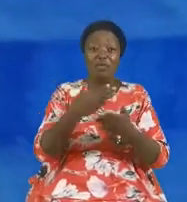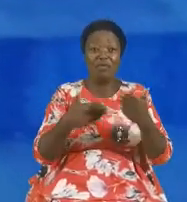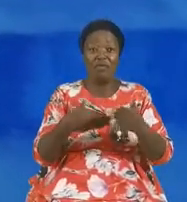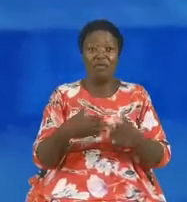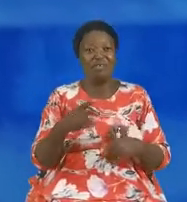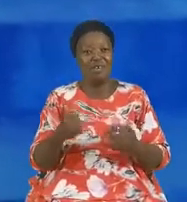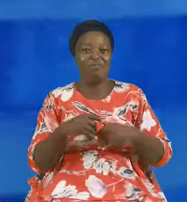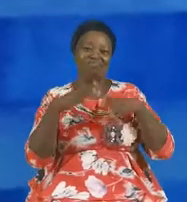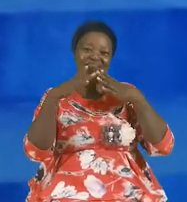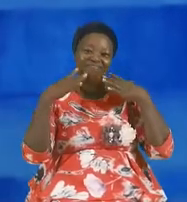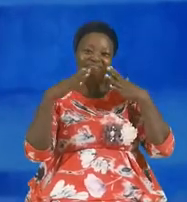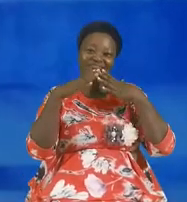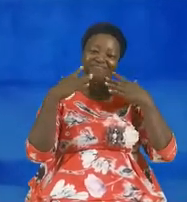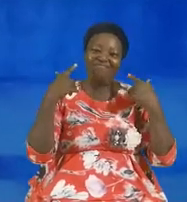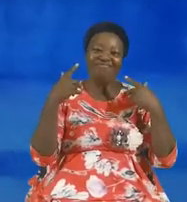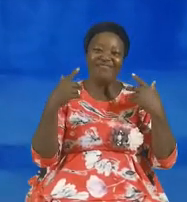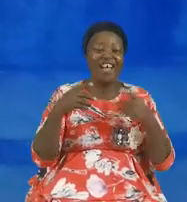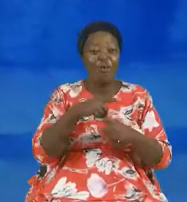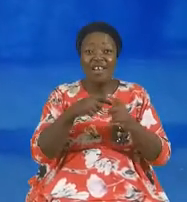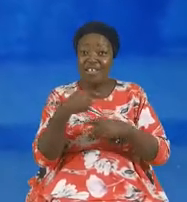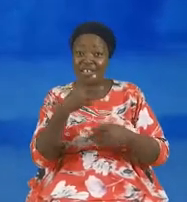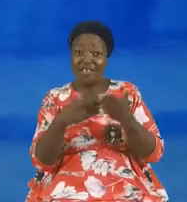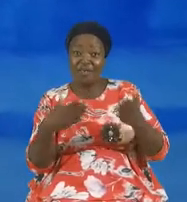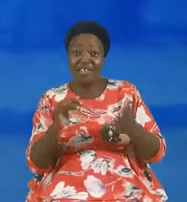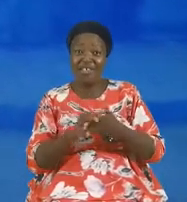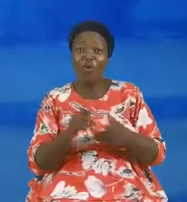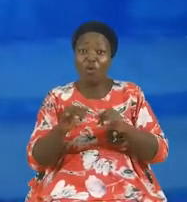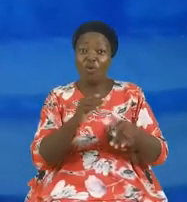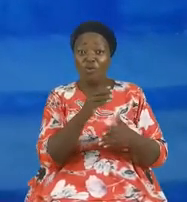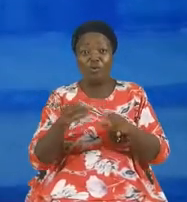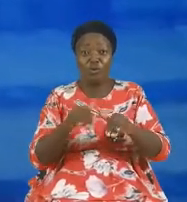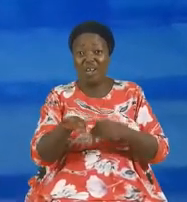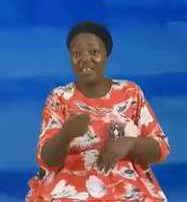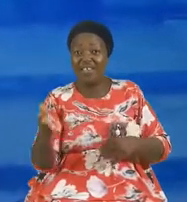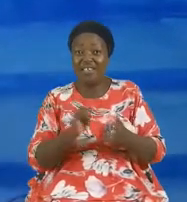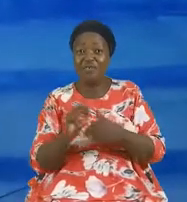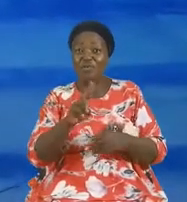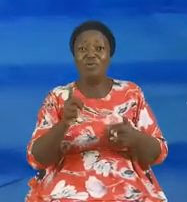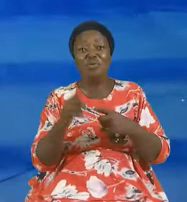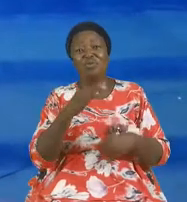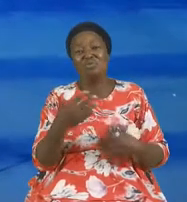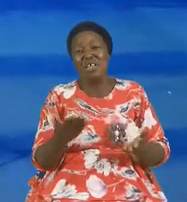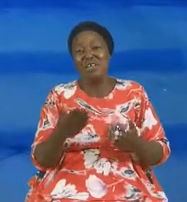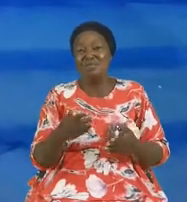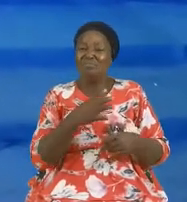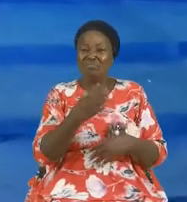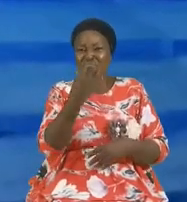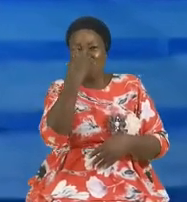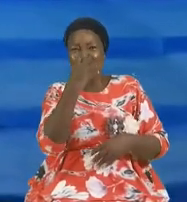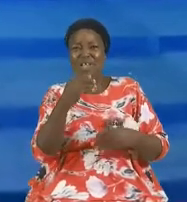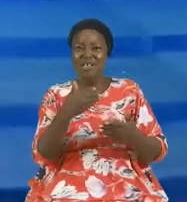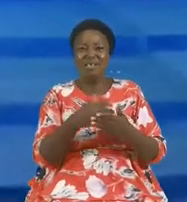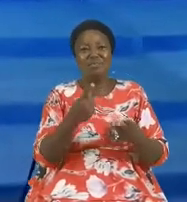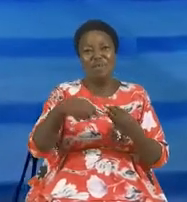something you used to cry about, now you will smile. When they say something or do